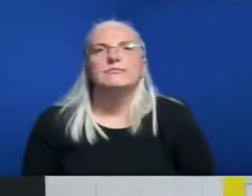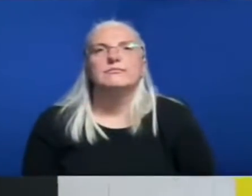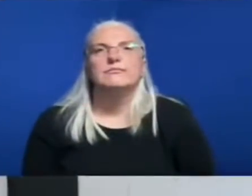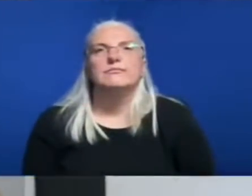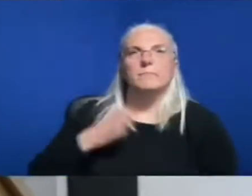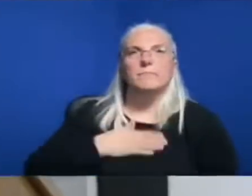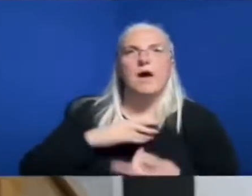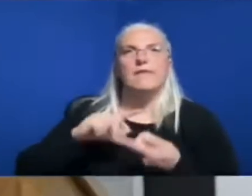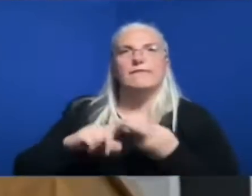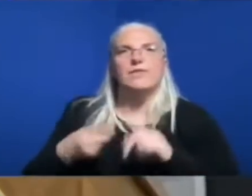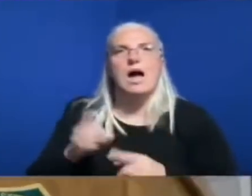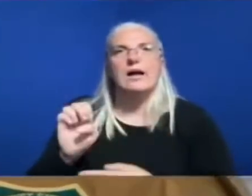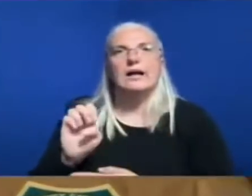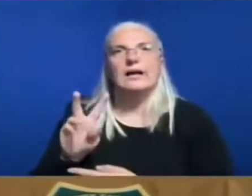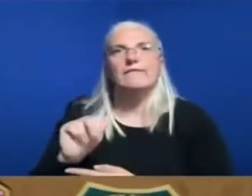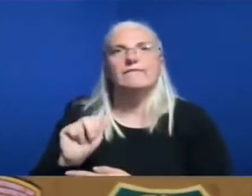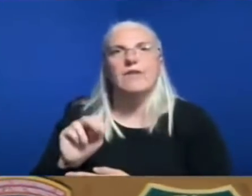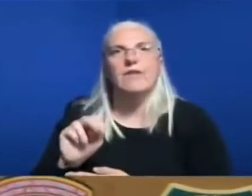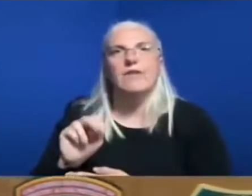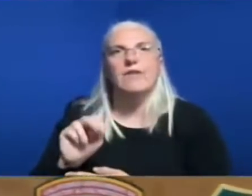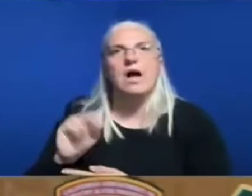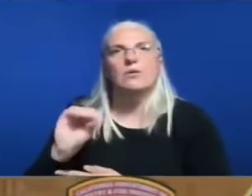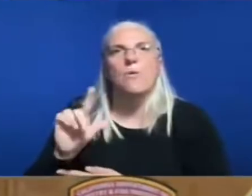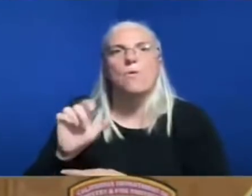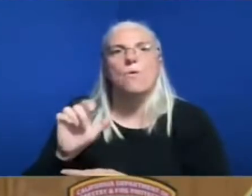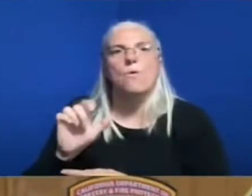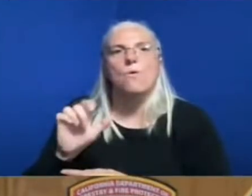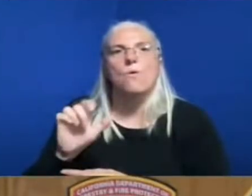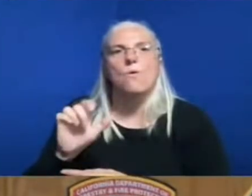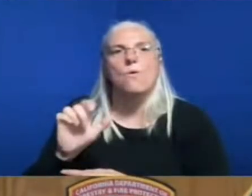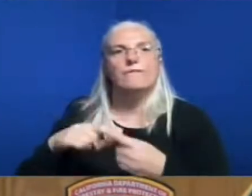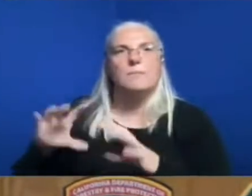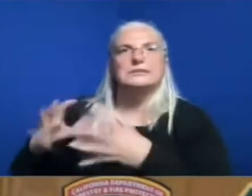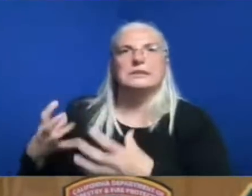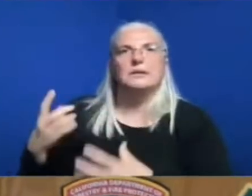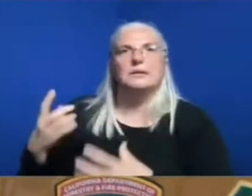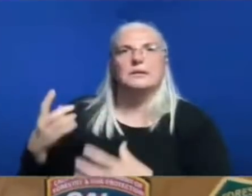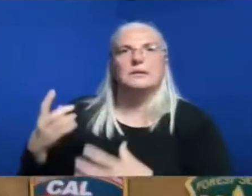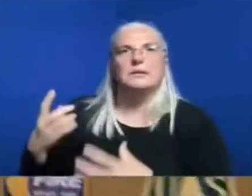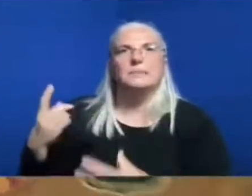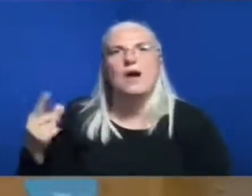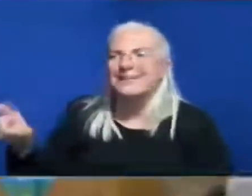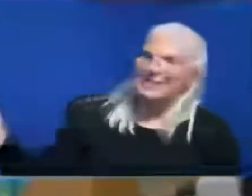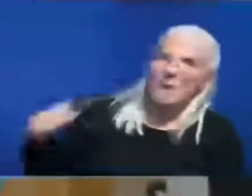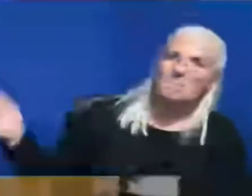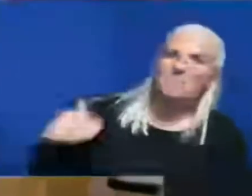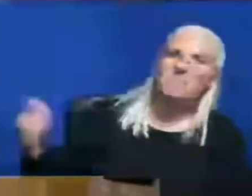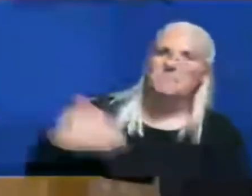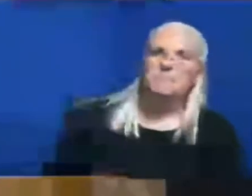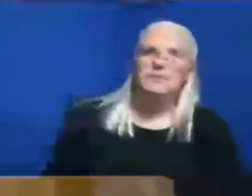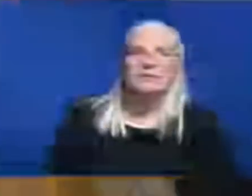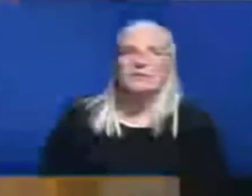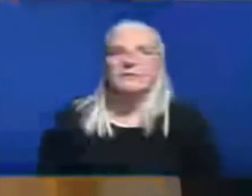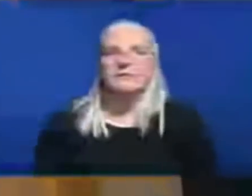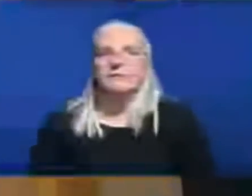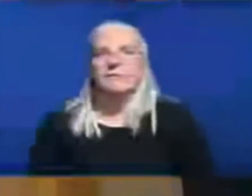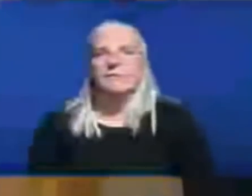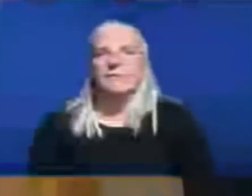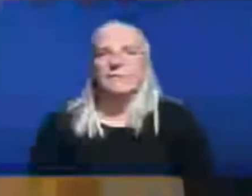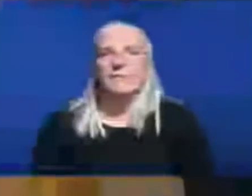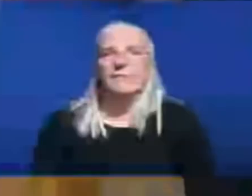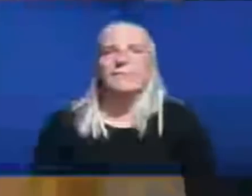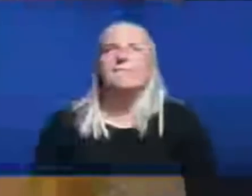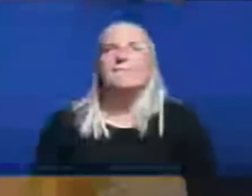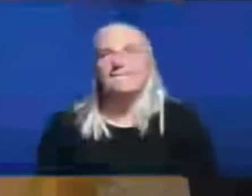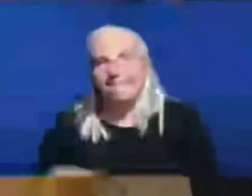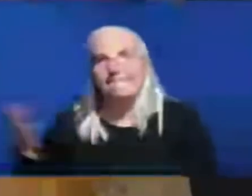Camera there. And then the other part of this is, remember, as was stated before, there was a transition